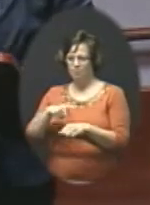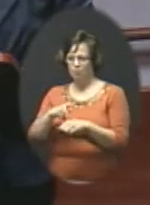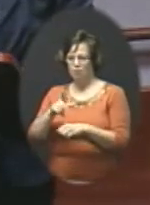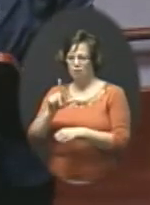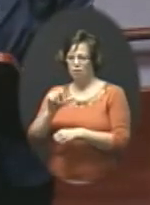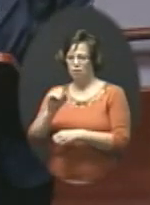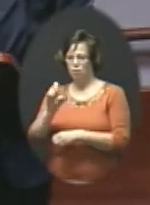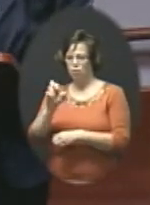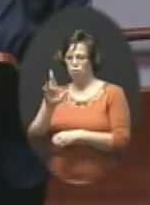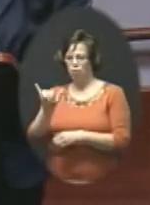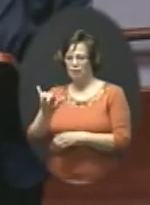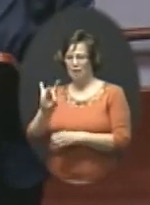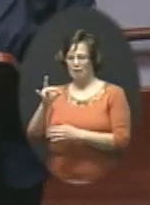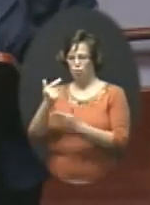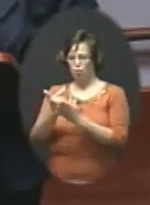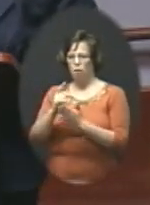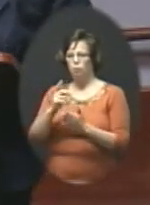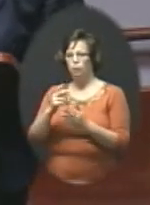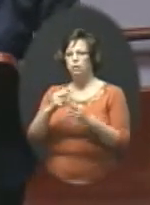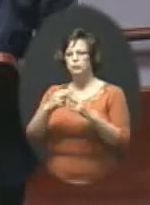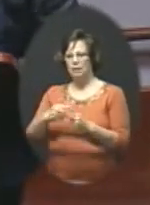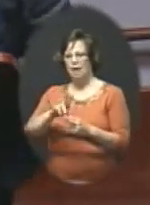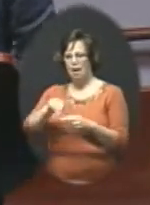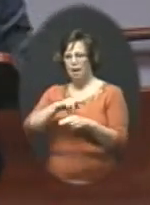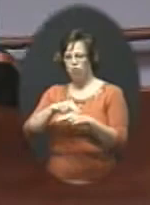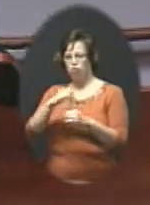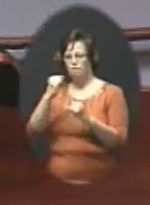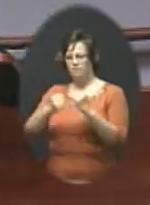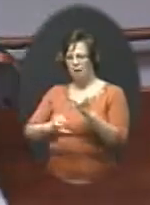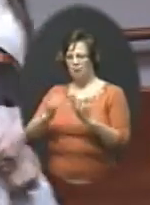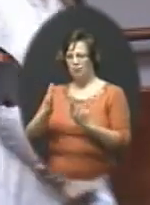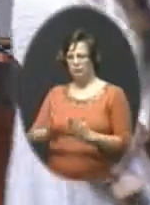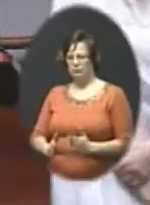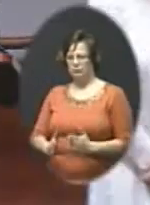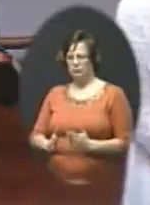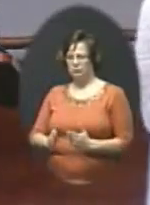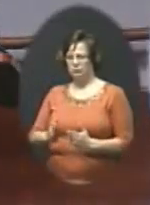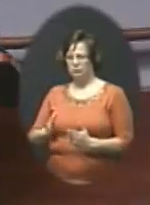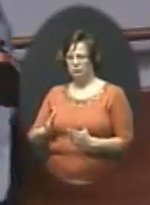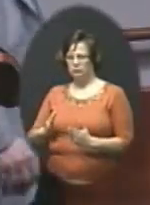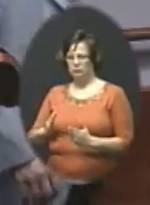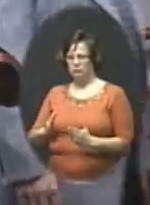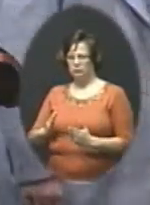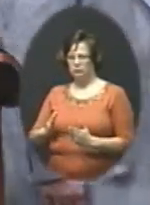Liberty, an eighth grader, was named a national finalist for the...